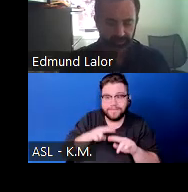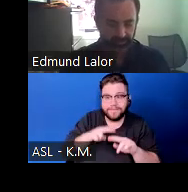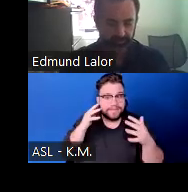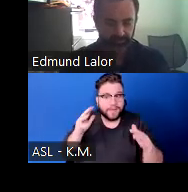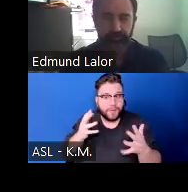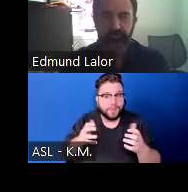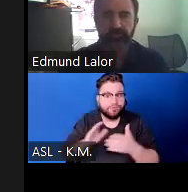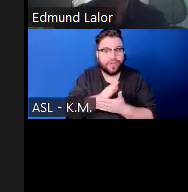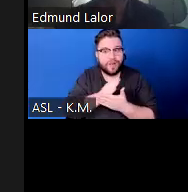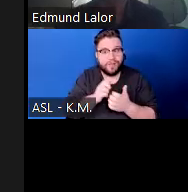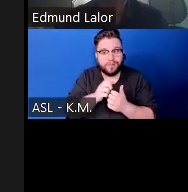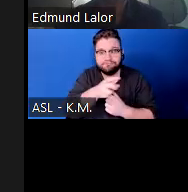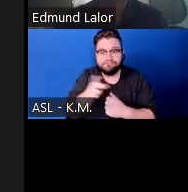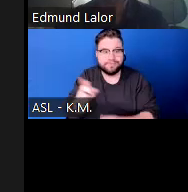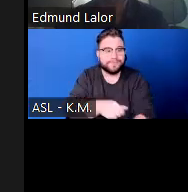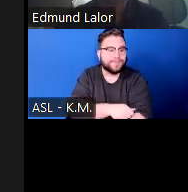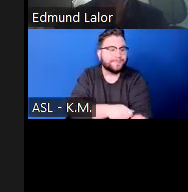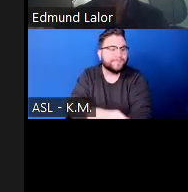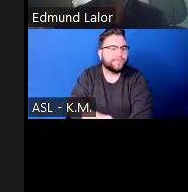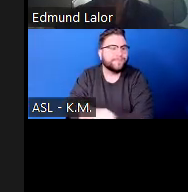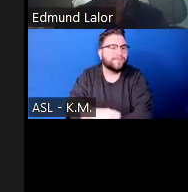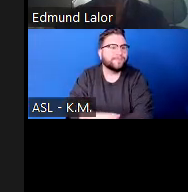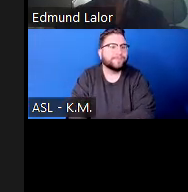with people. So,